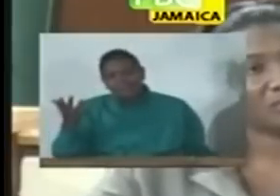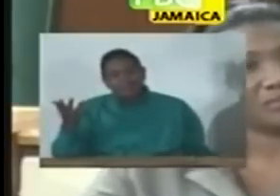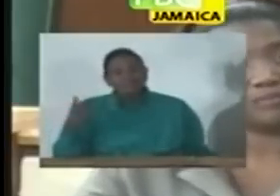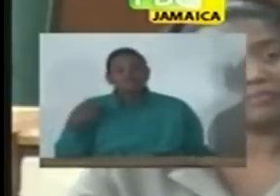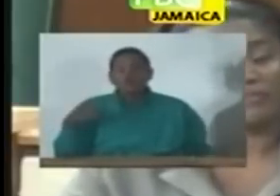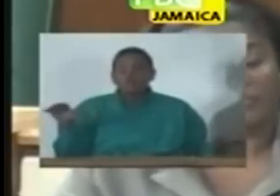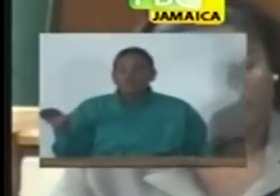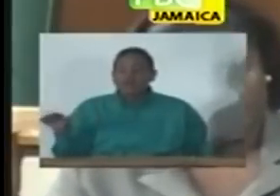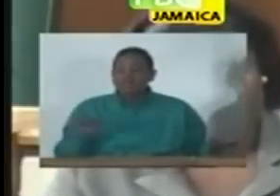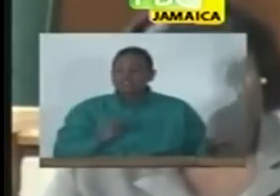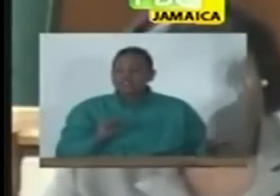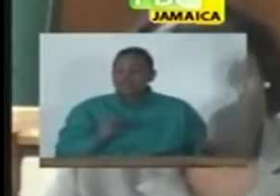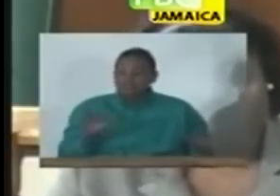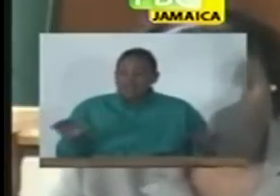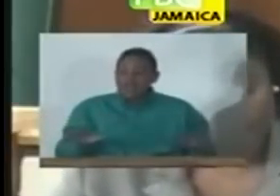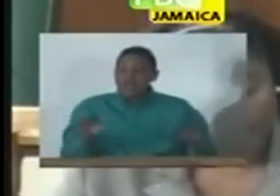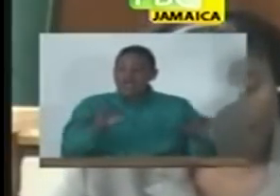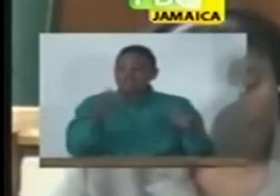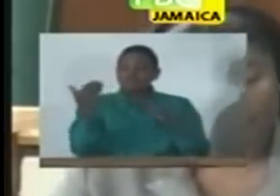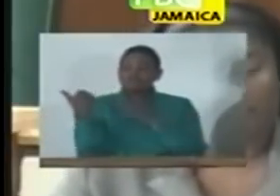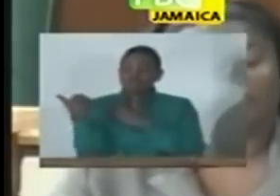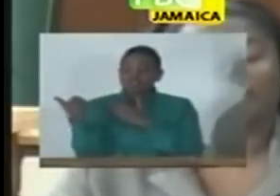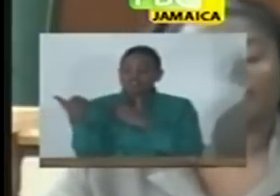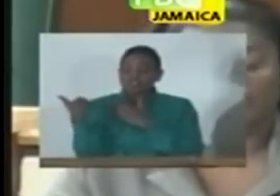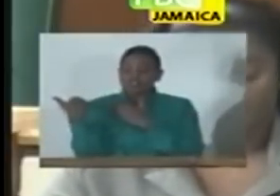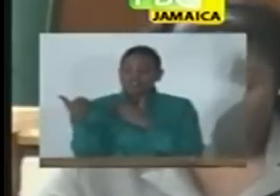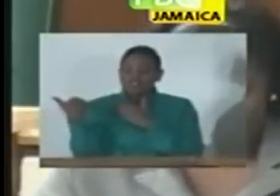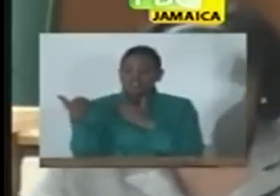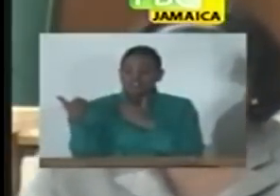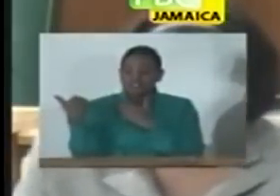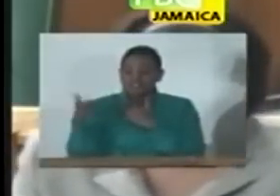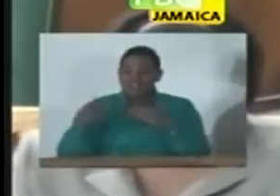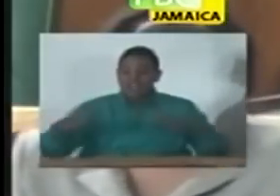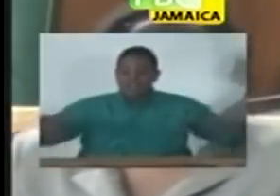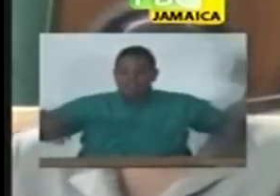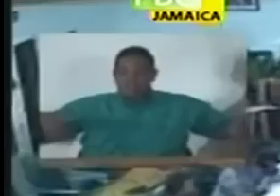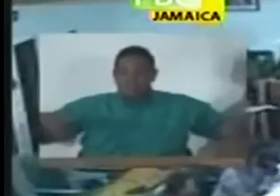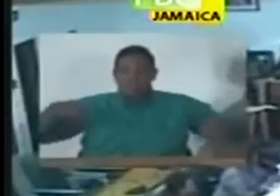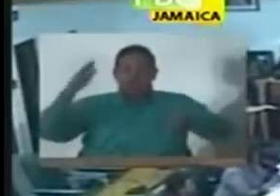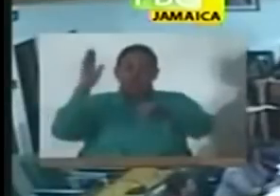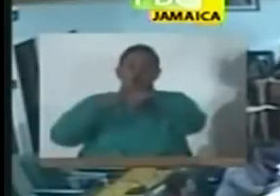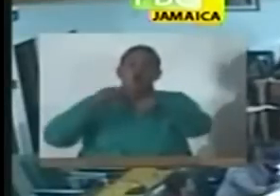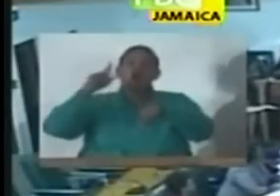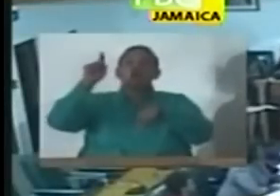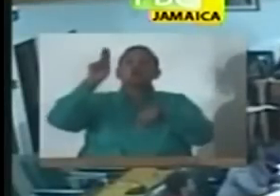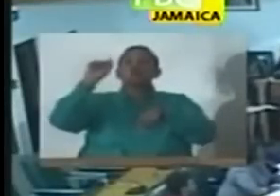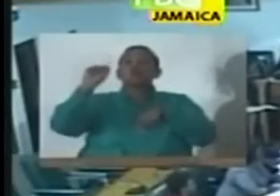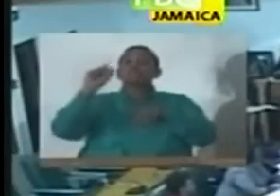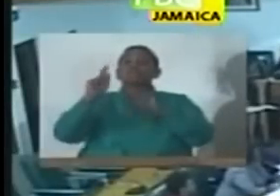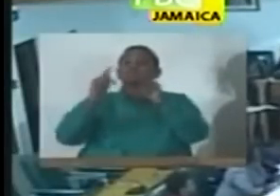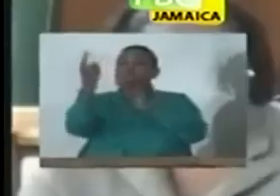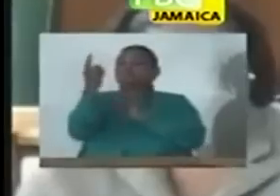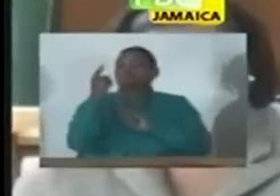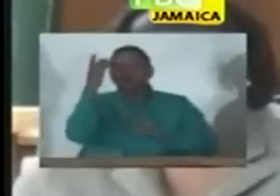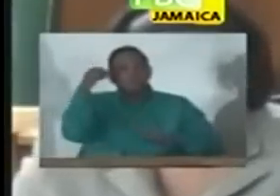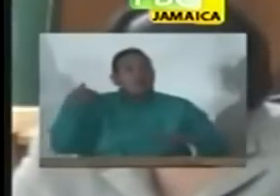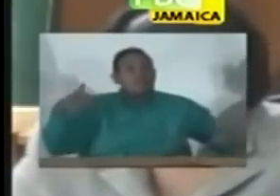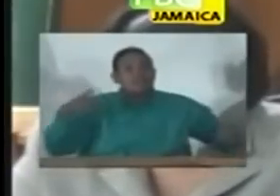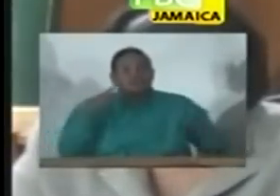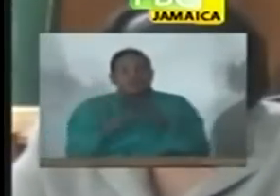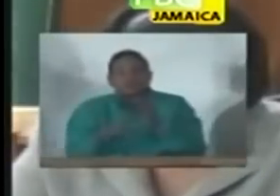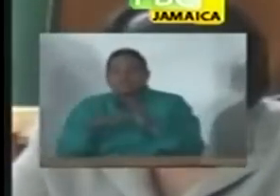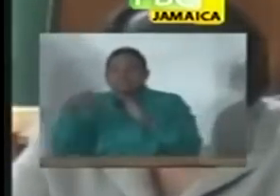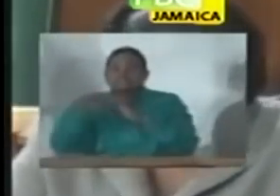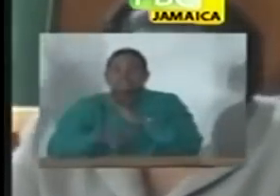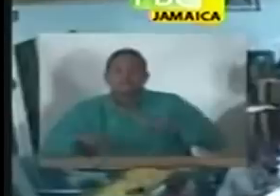acted responsibly and have not yet called in the charge. Is the